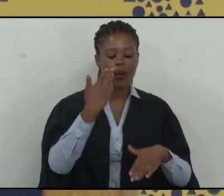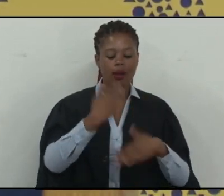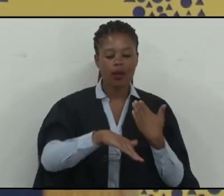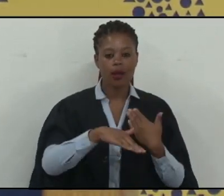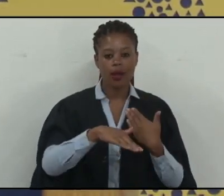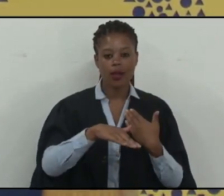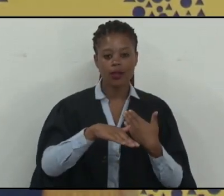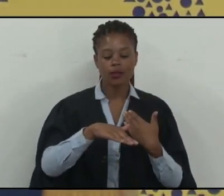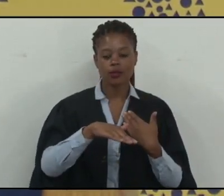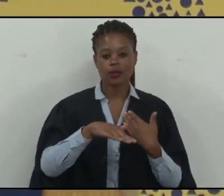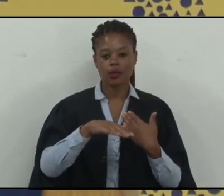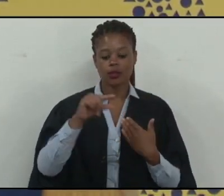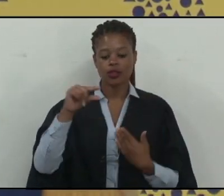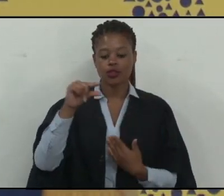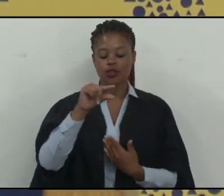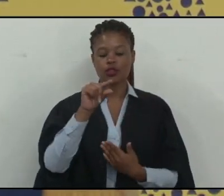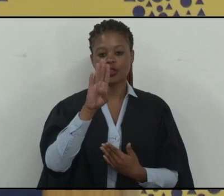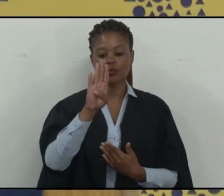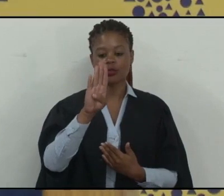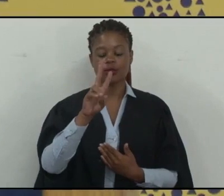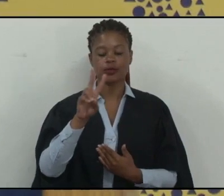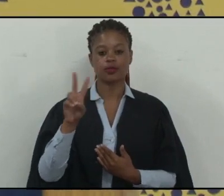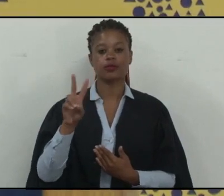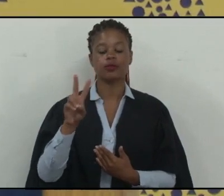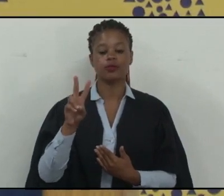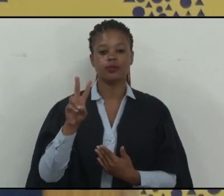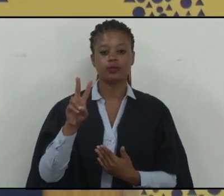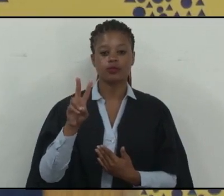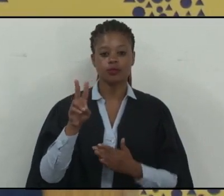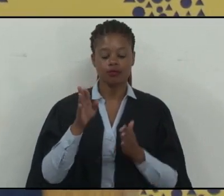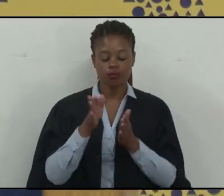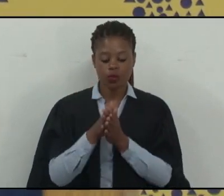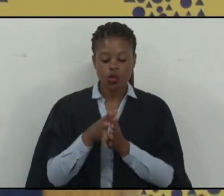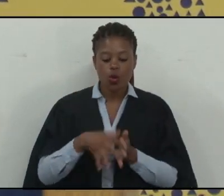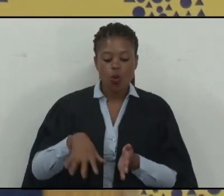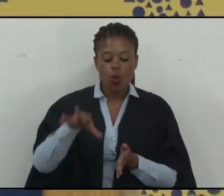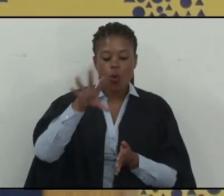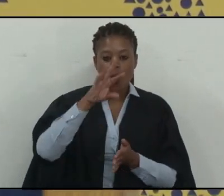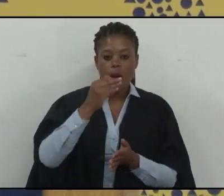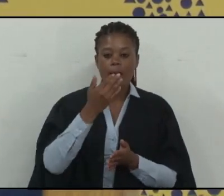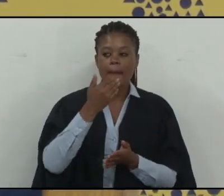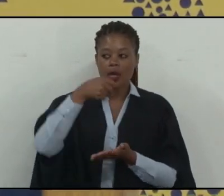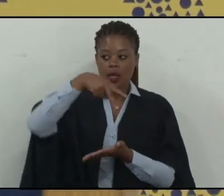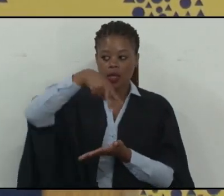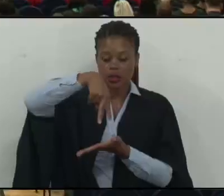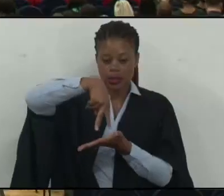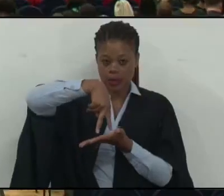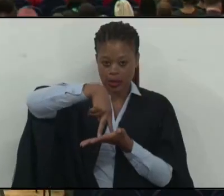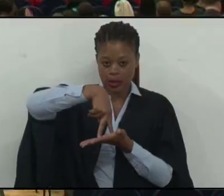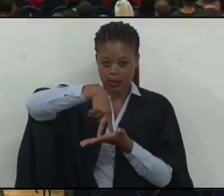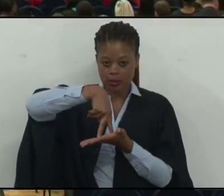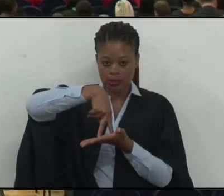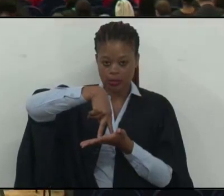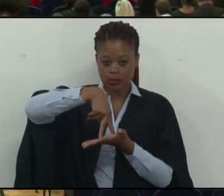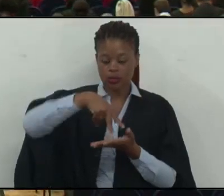violence and femicide. I'd like you to call you all to stand, please.